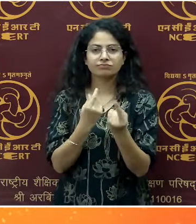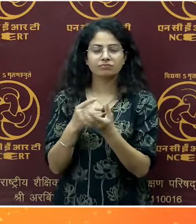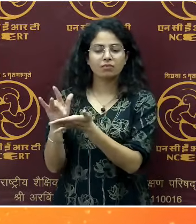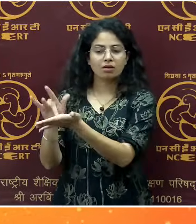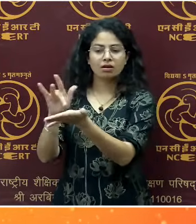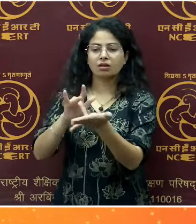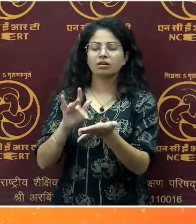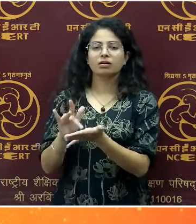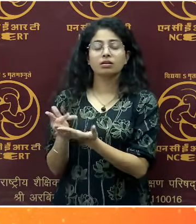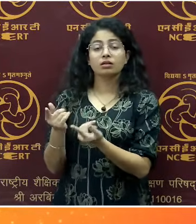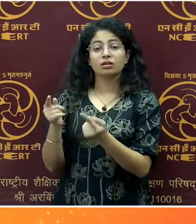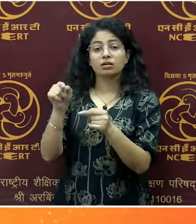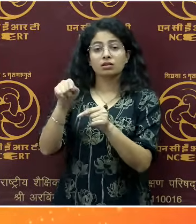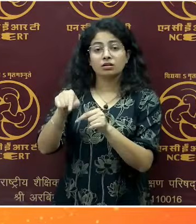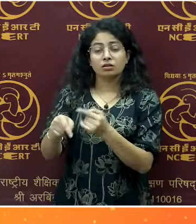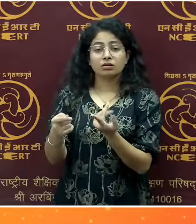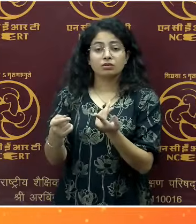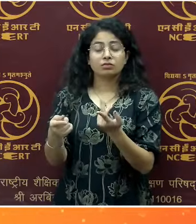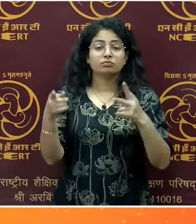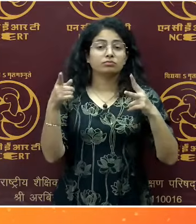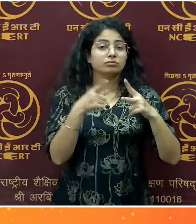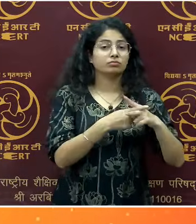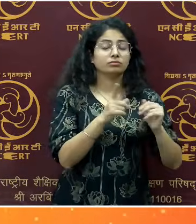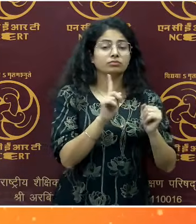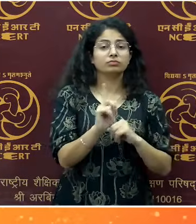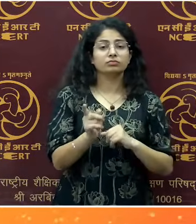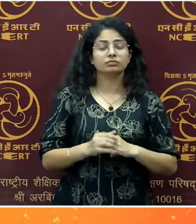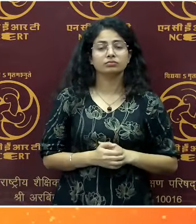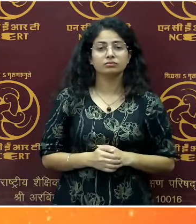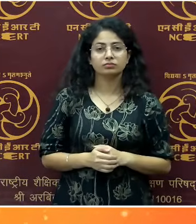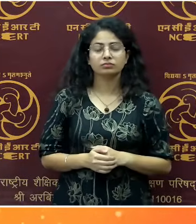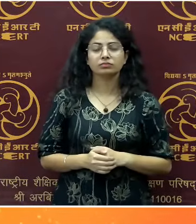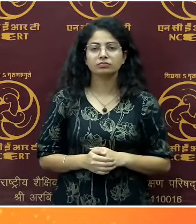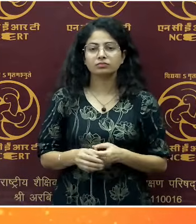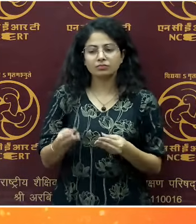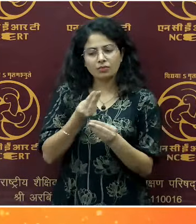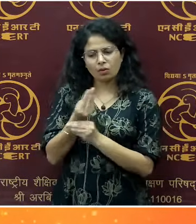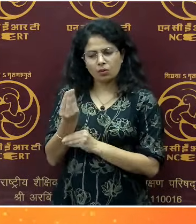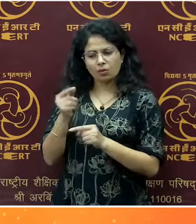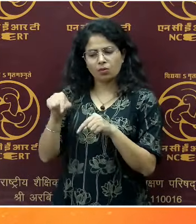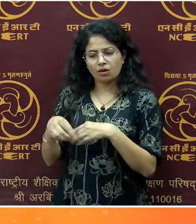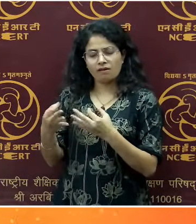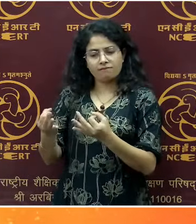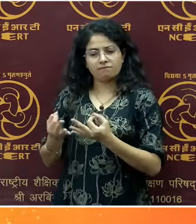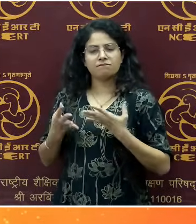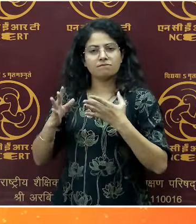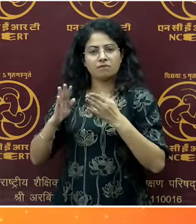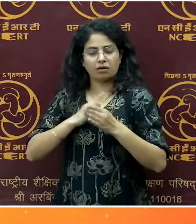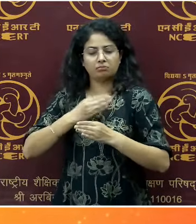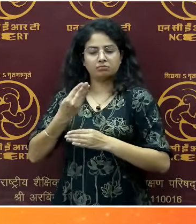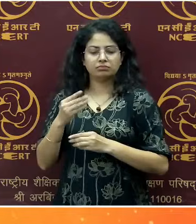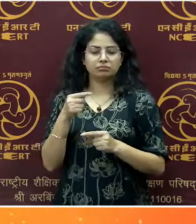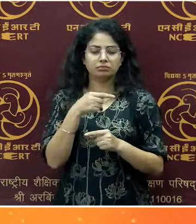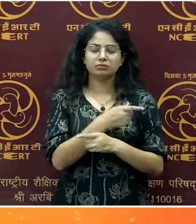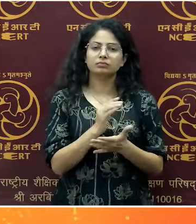the forest and not disturb the hillock. Some of them also brought fresh leaves for their friends. So, as